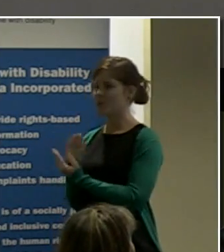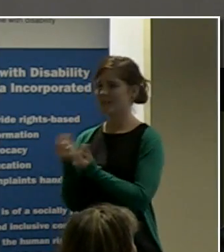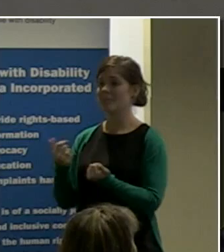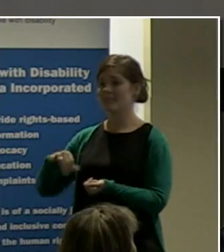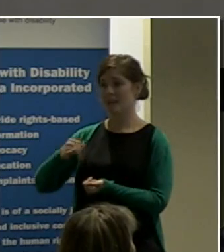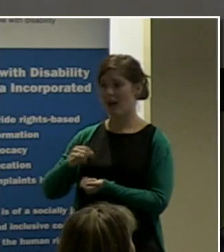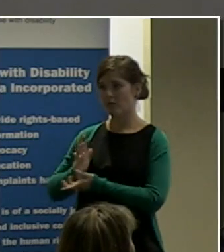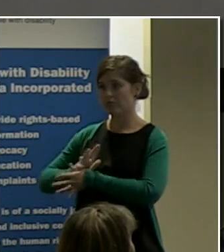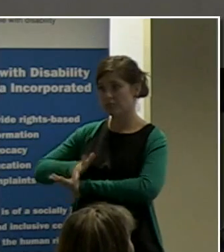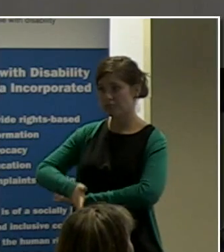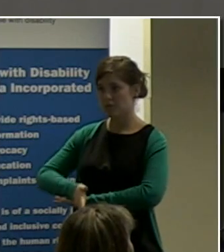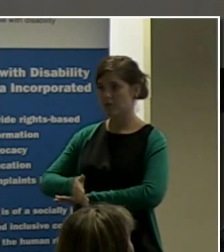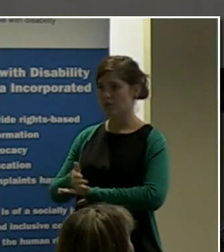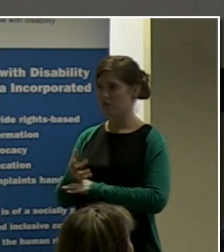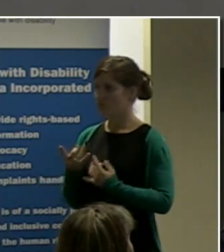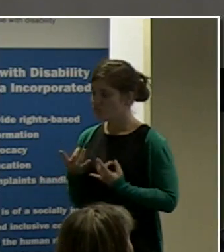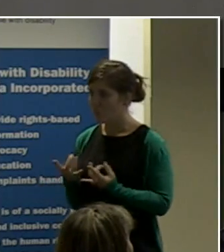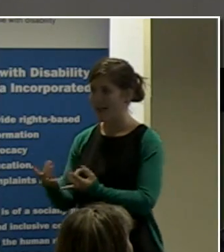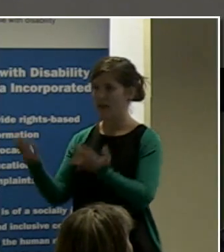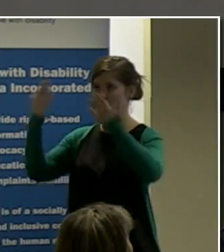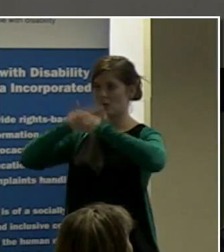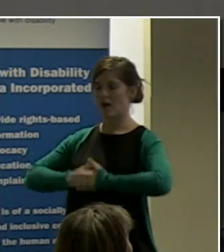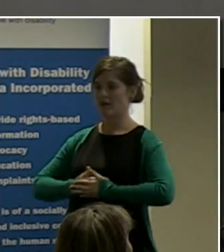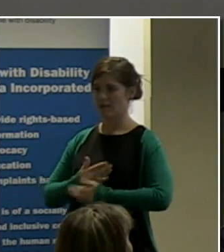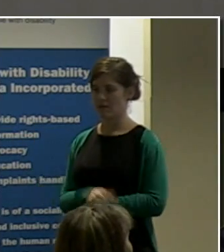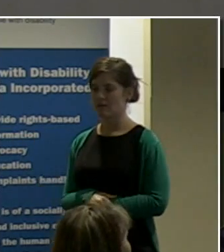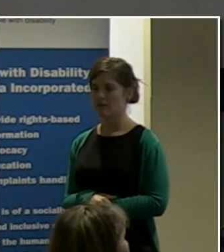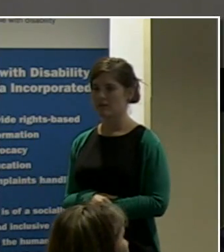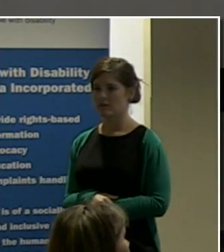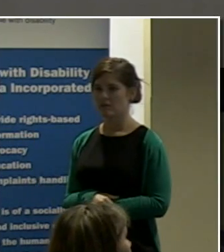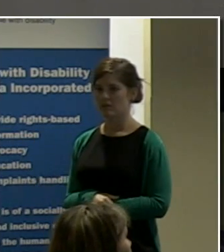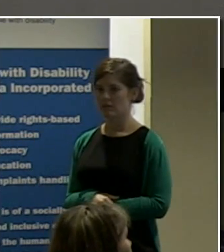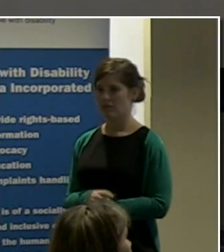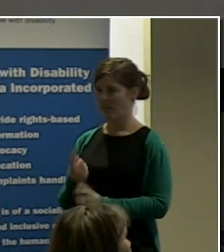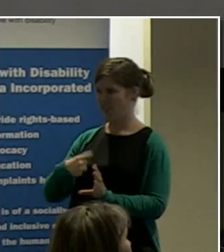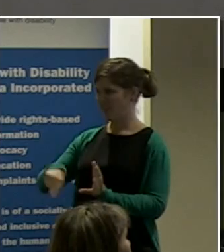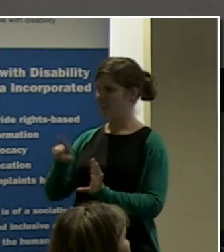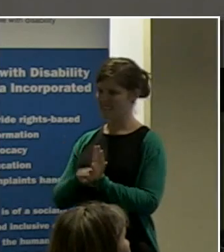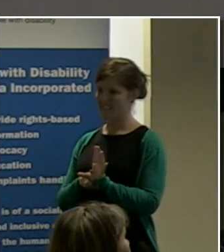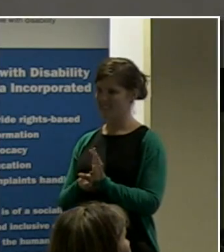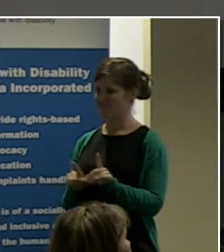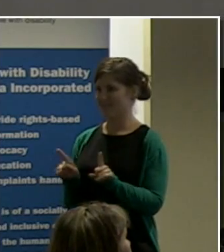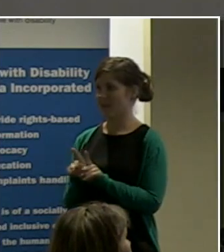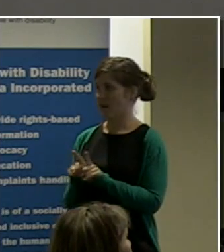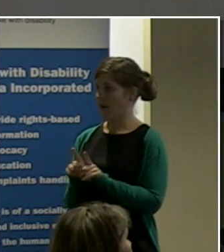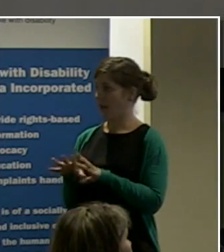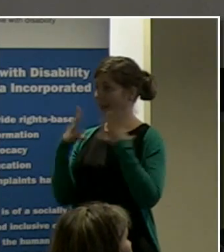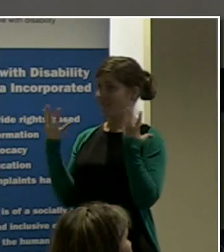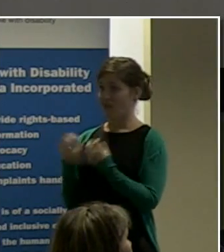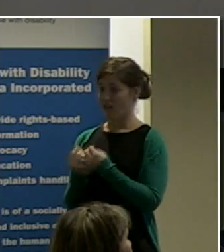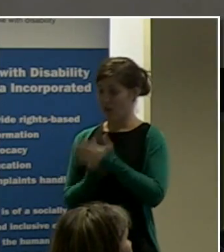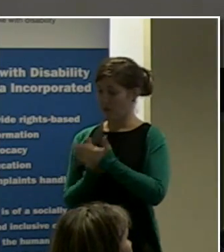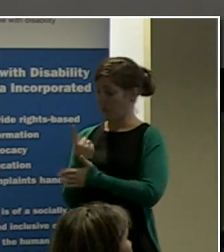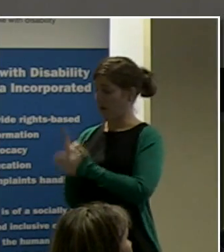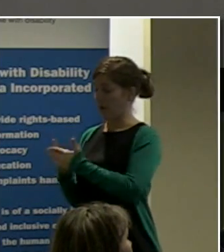hard on the preparation for this AGM. It's kind of been this year like everything has come together at once. We've had